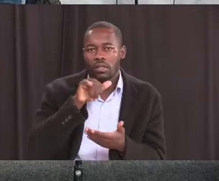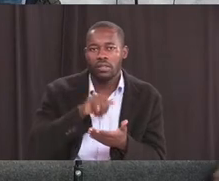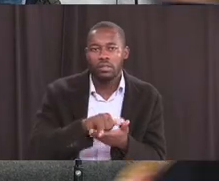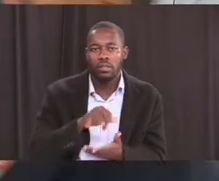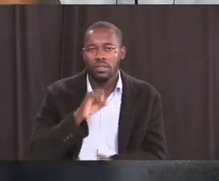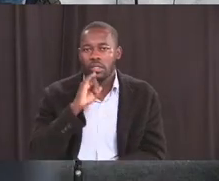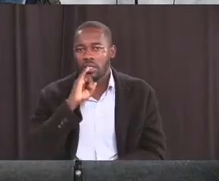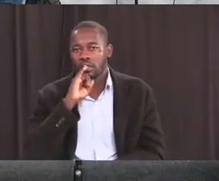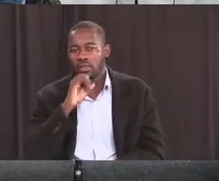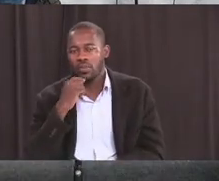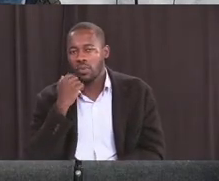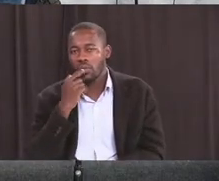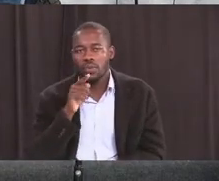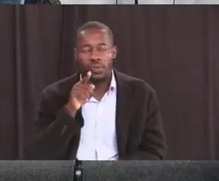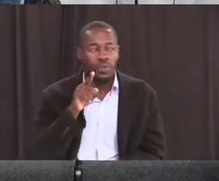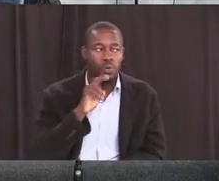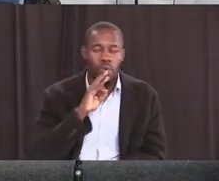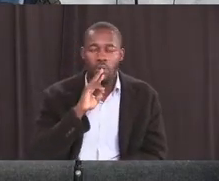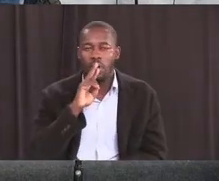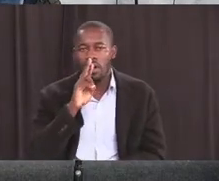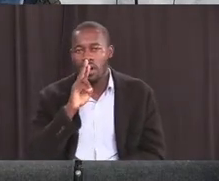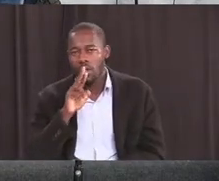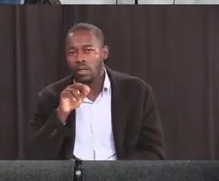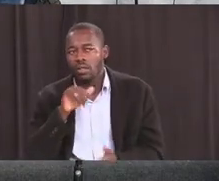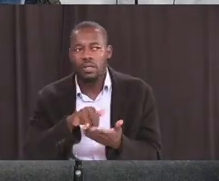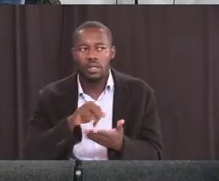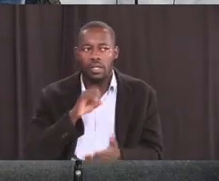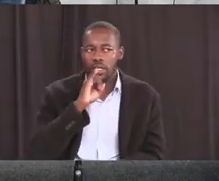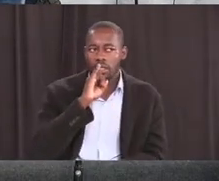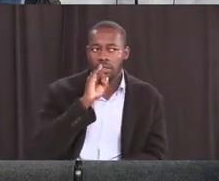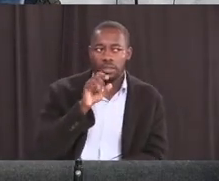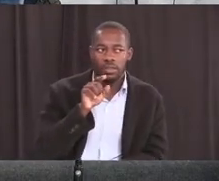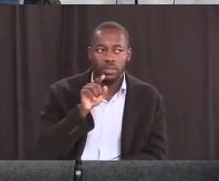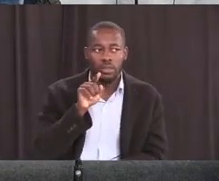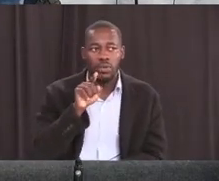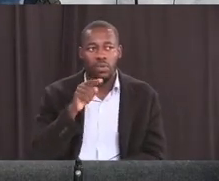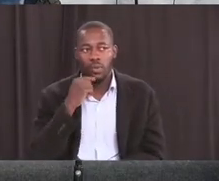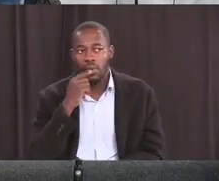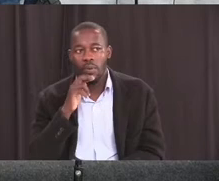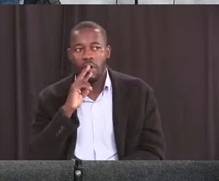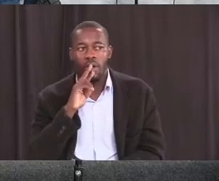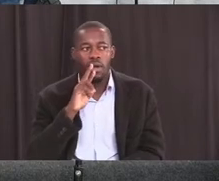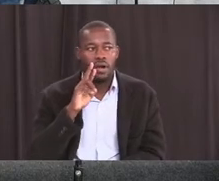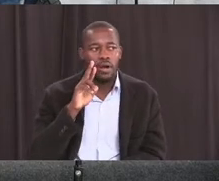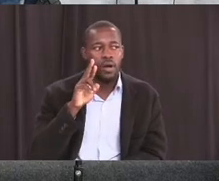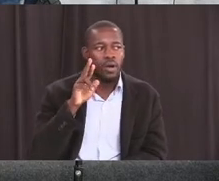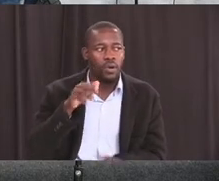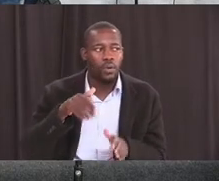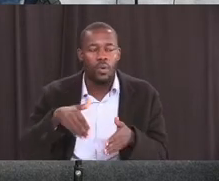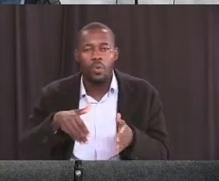That is who you are. That is who you are. That is who you are.